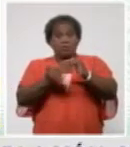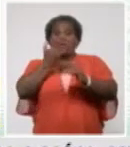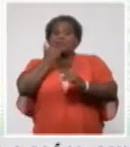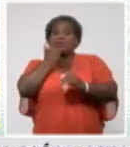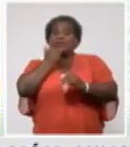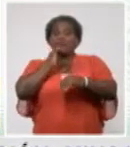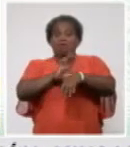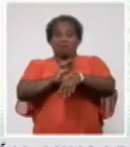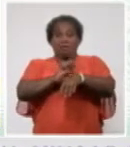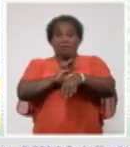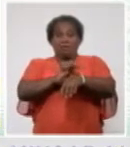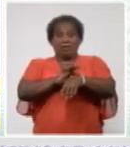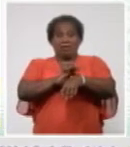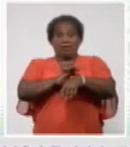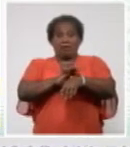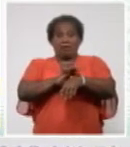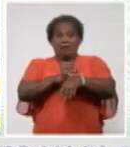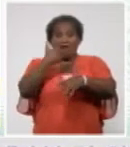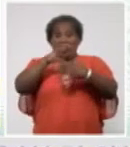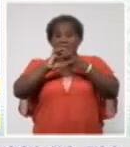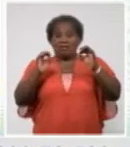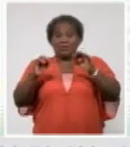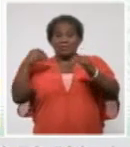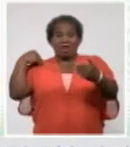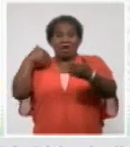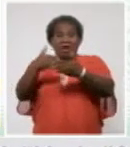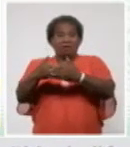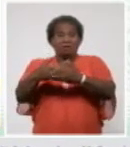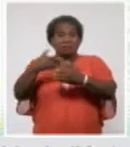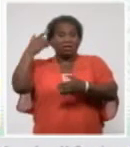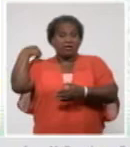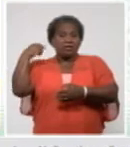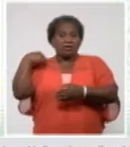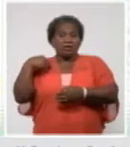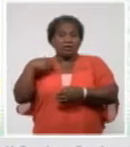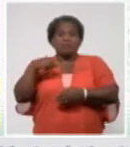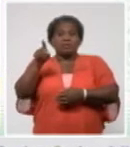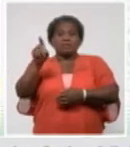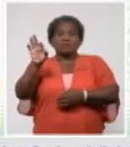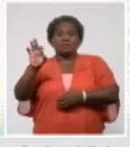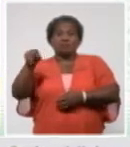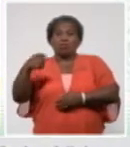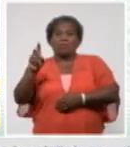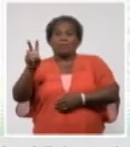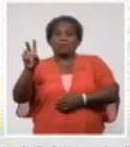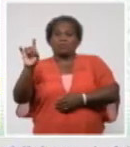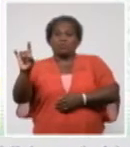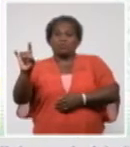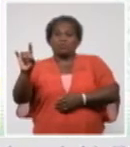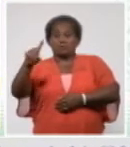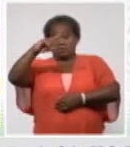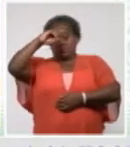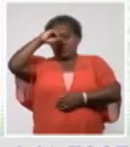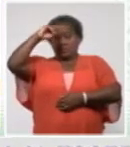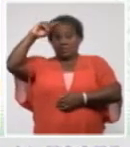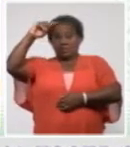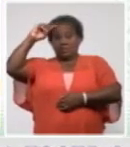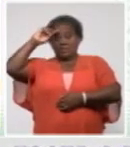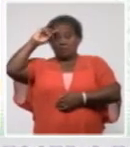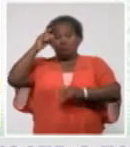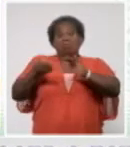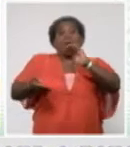with similar rates. Mayabeque's rate increases to 2.86 and Pinar del